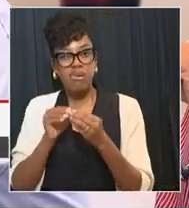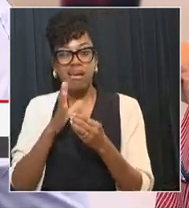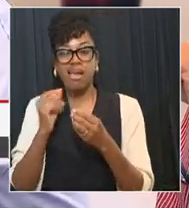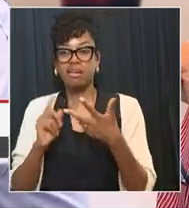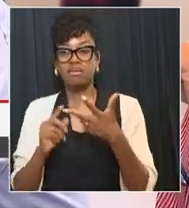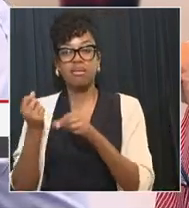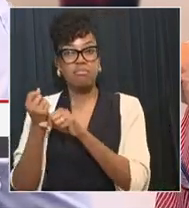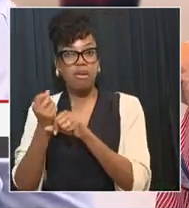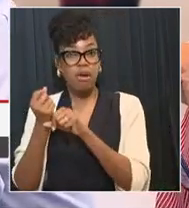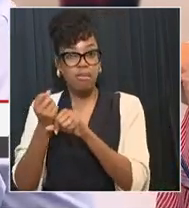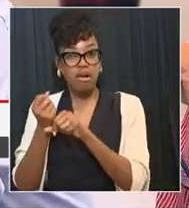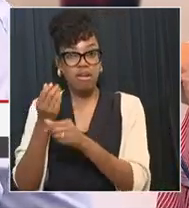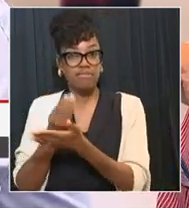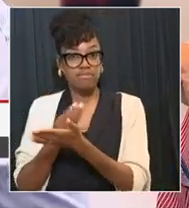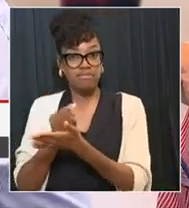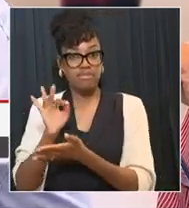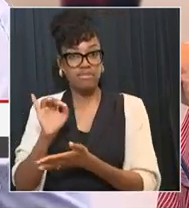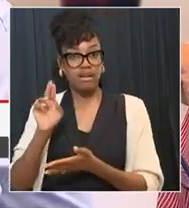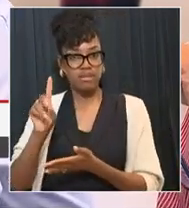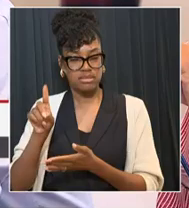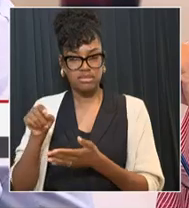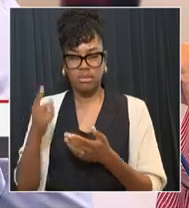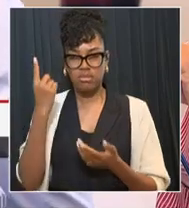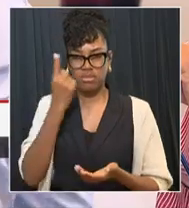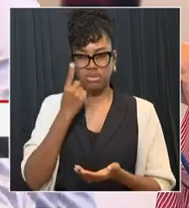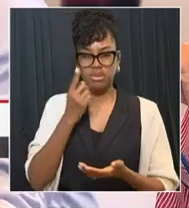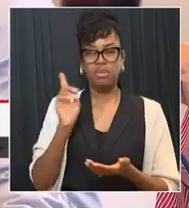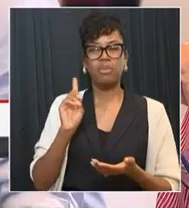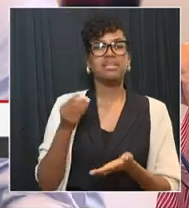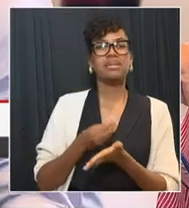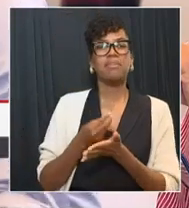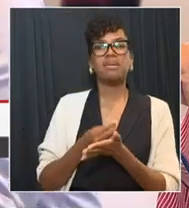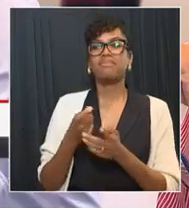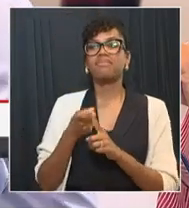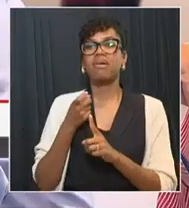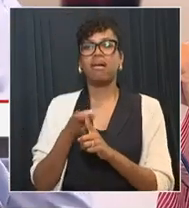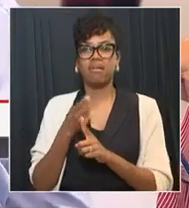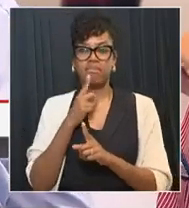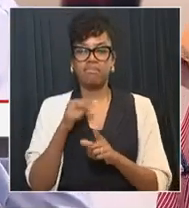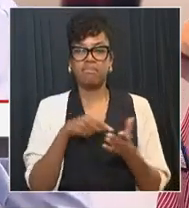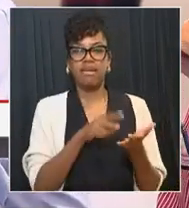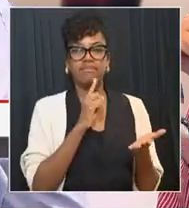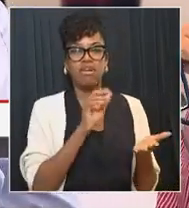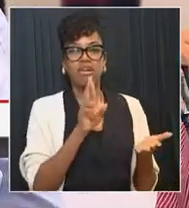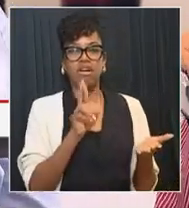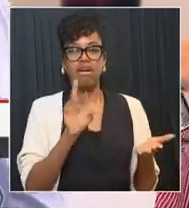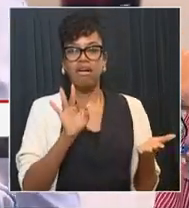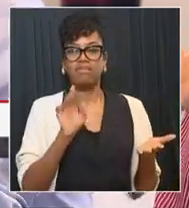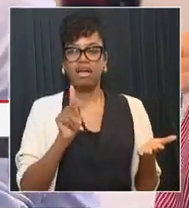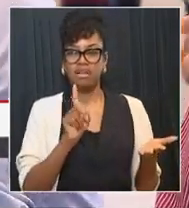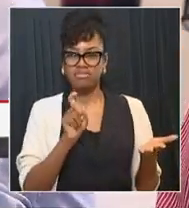guess the question most people would have is, where does money come from that's going to pay for the RFK site that you propose? Well, I think the